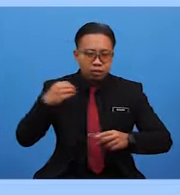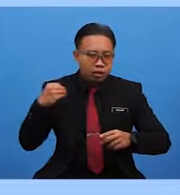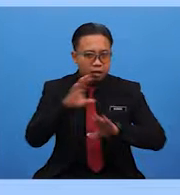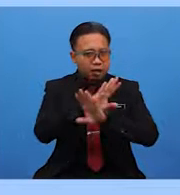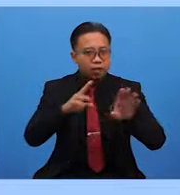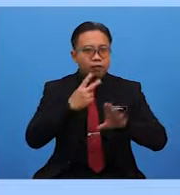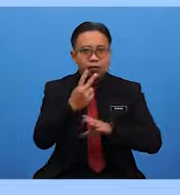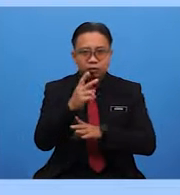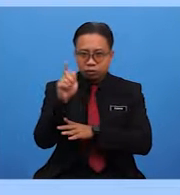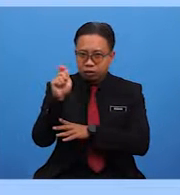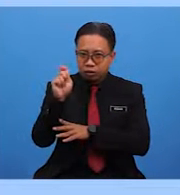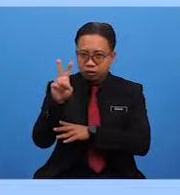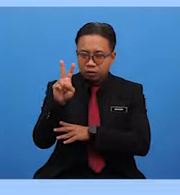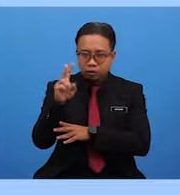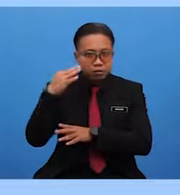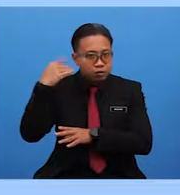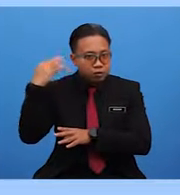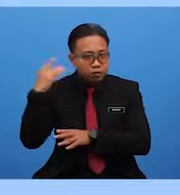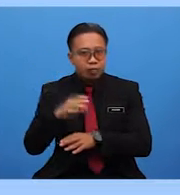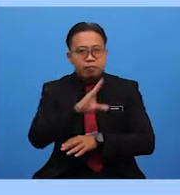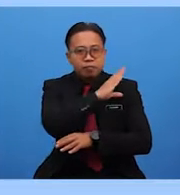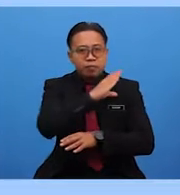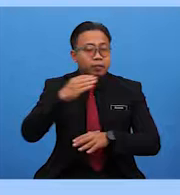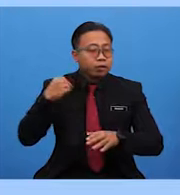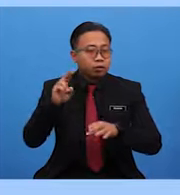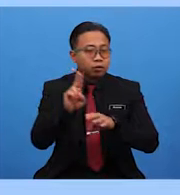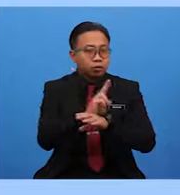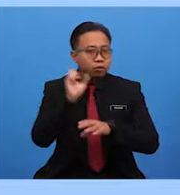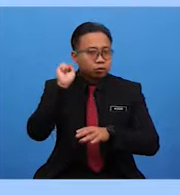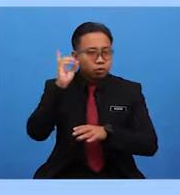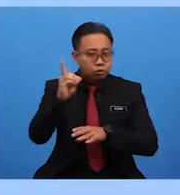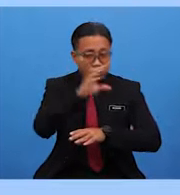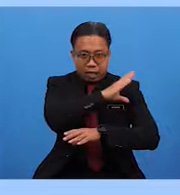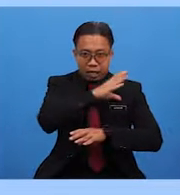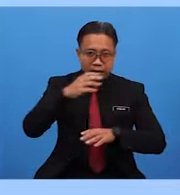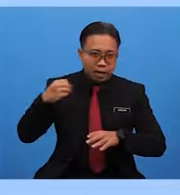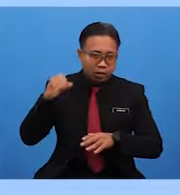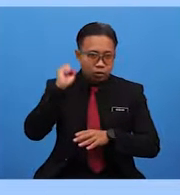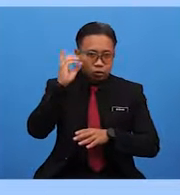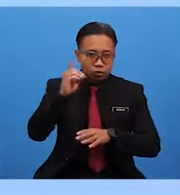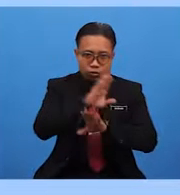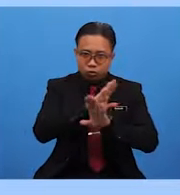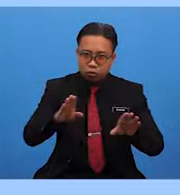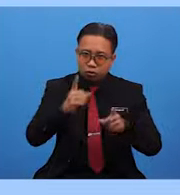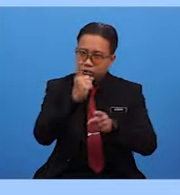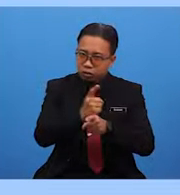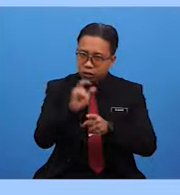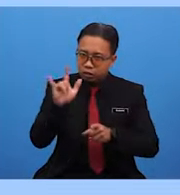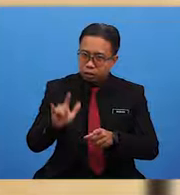th sounds and use should and should not correctly in